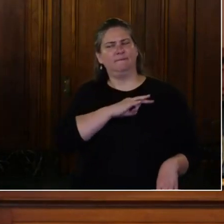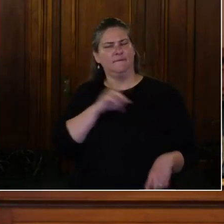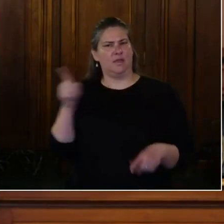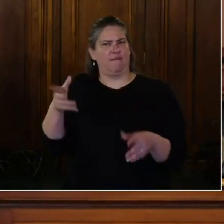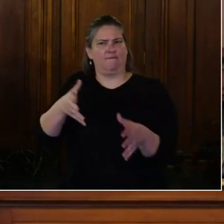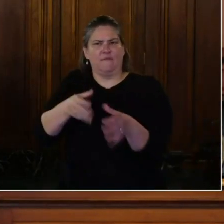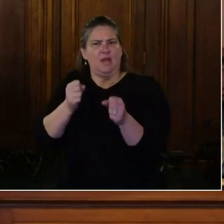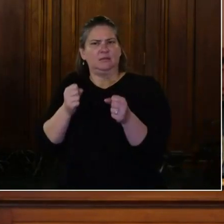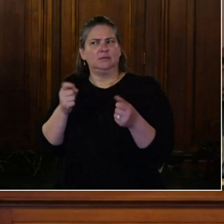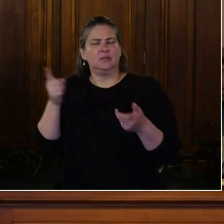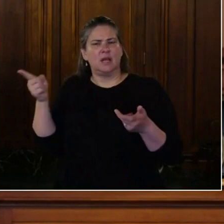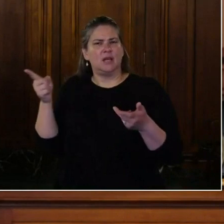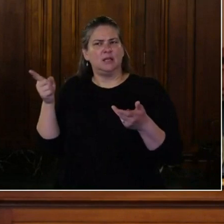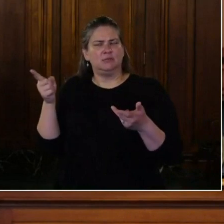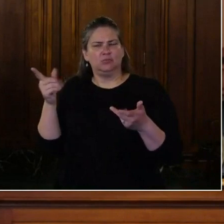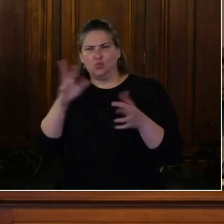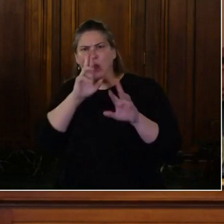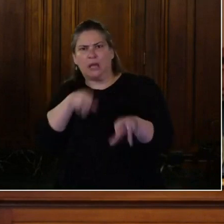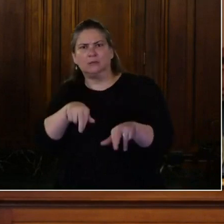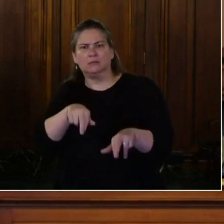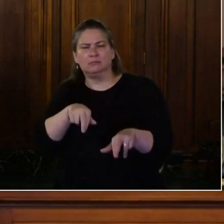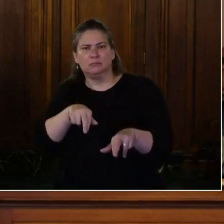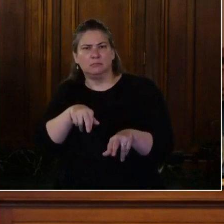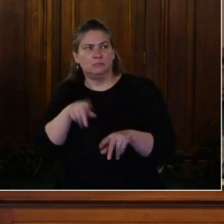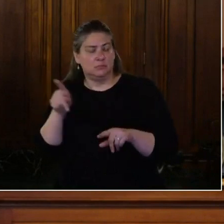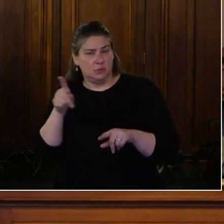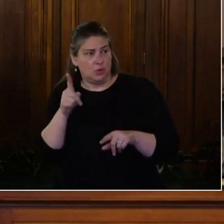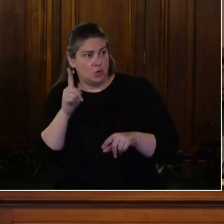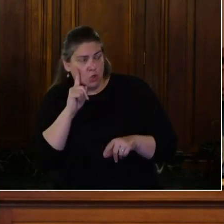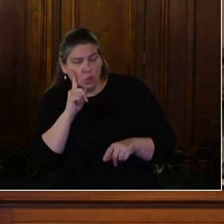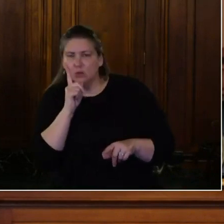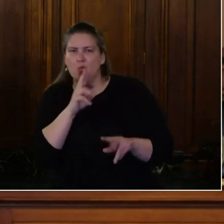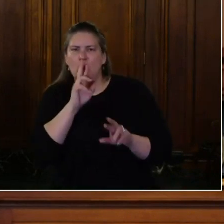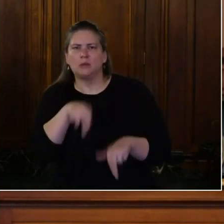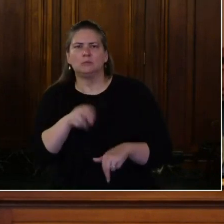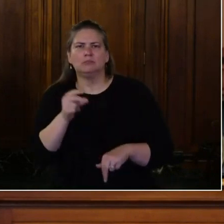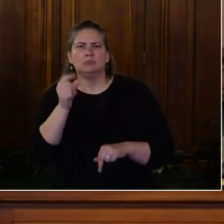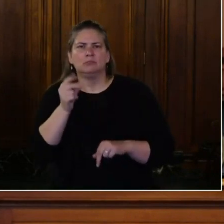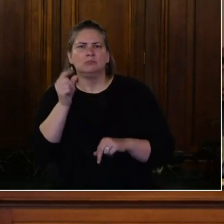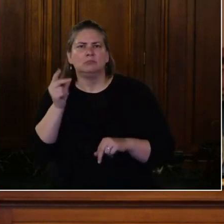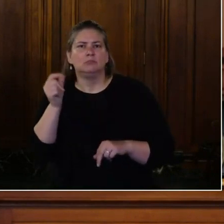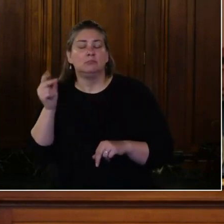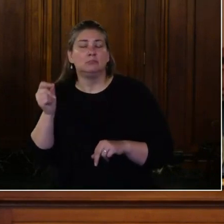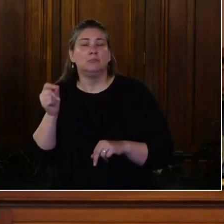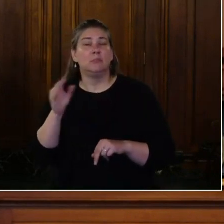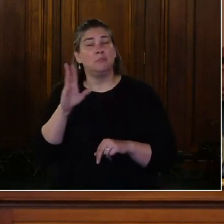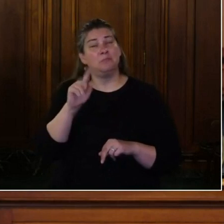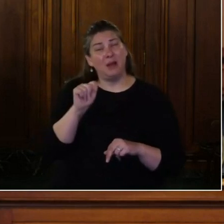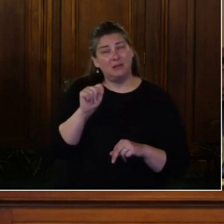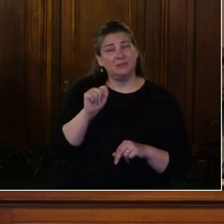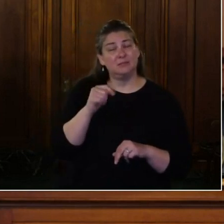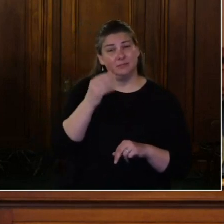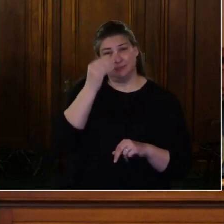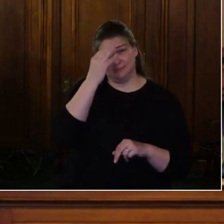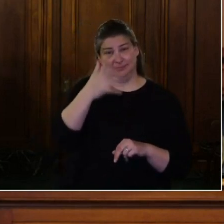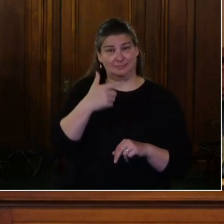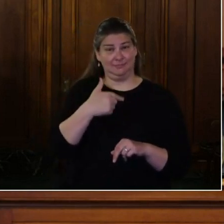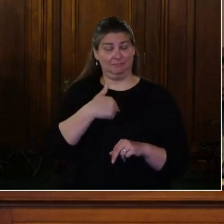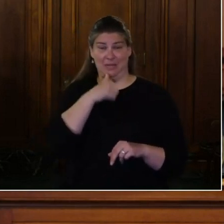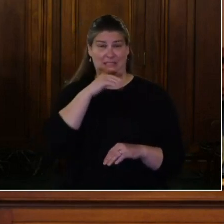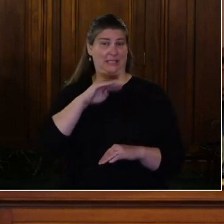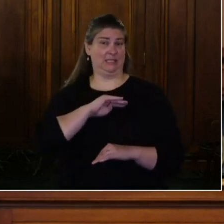quickly internally they reacted to this. But I do want you to know that I'm not